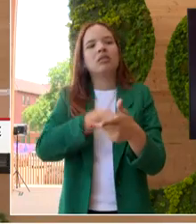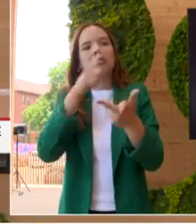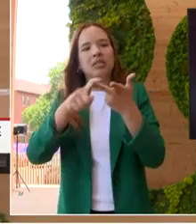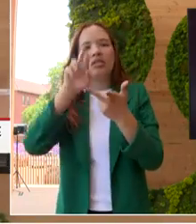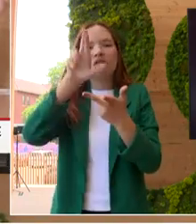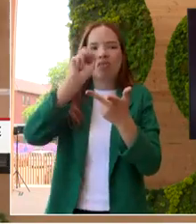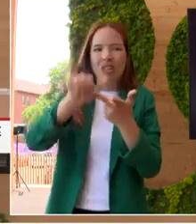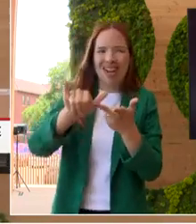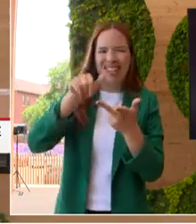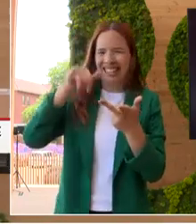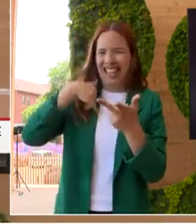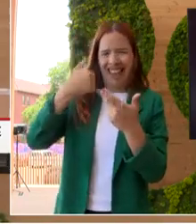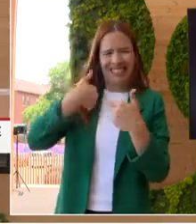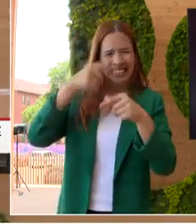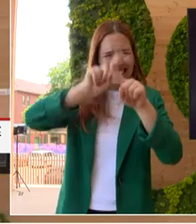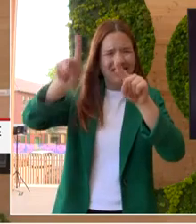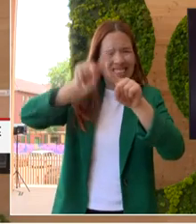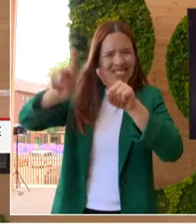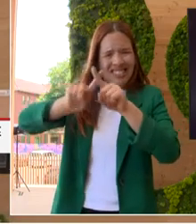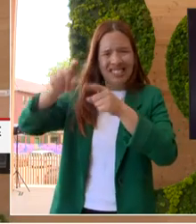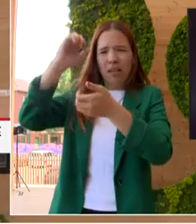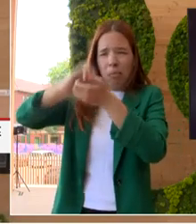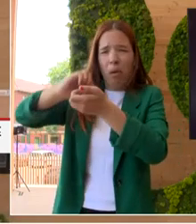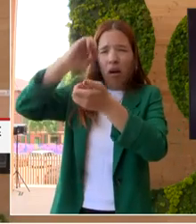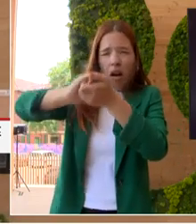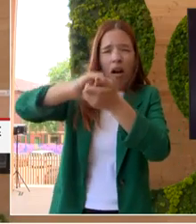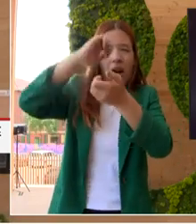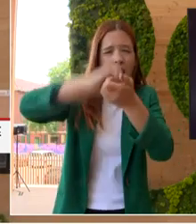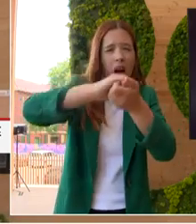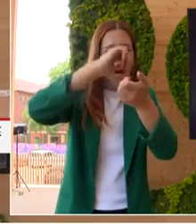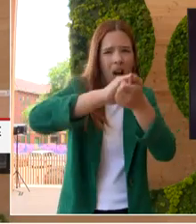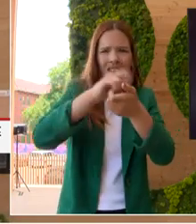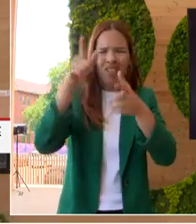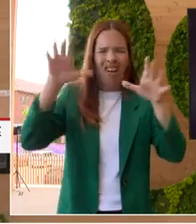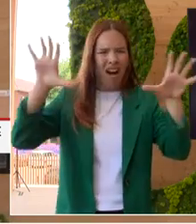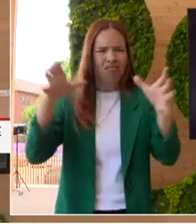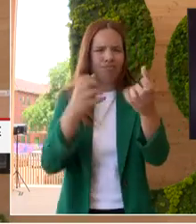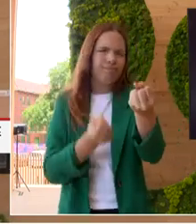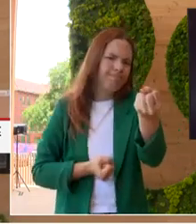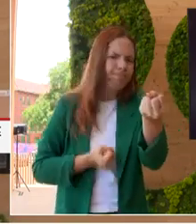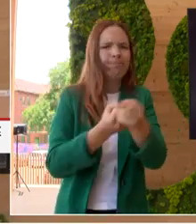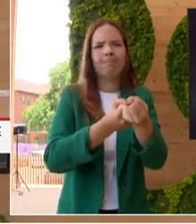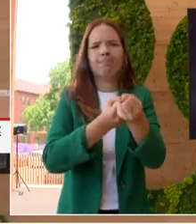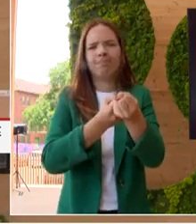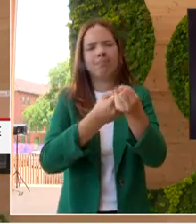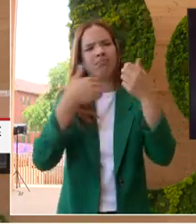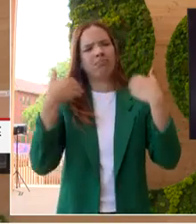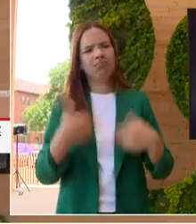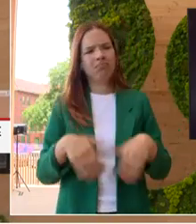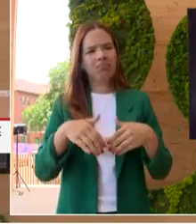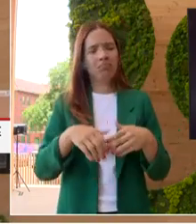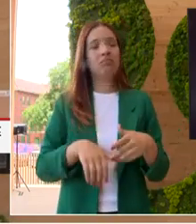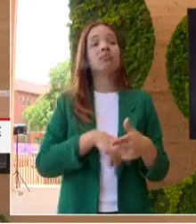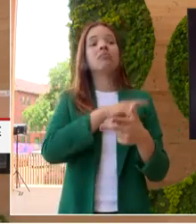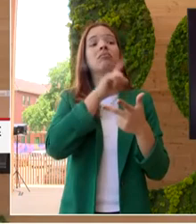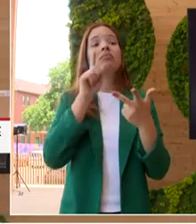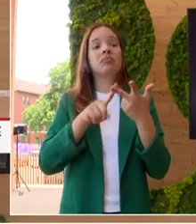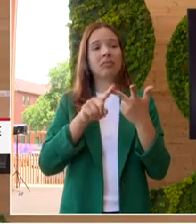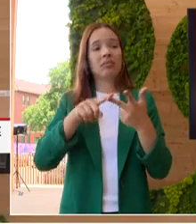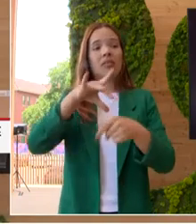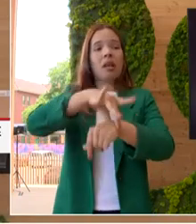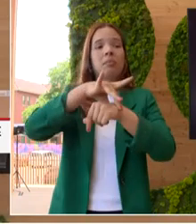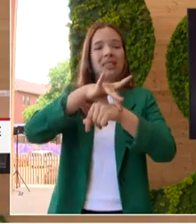Development Corporation, Department of Employment Services, and Arts and Cultural Activations. And third, planetary